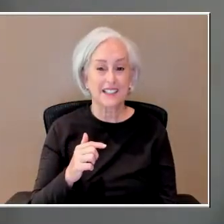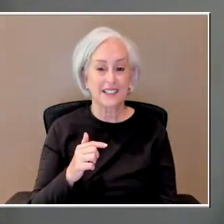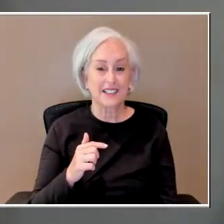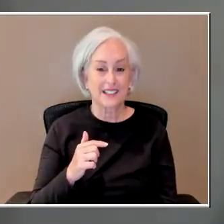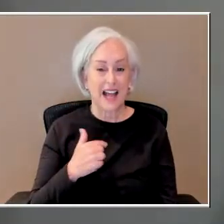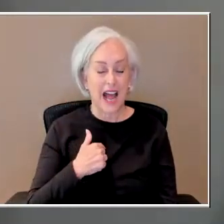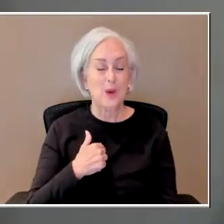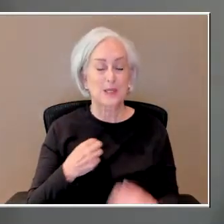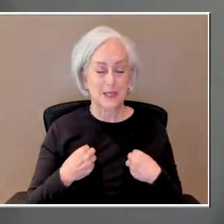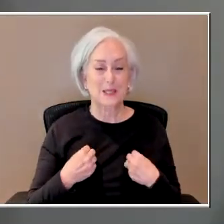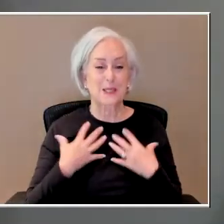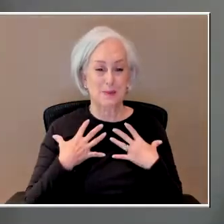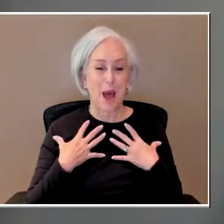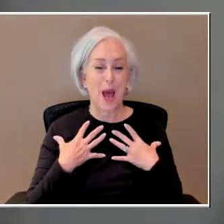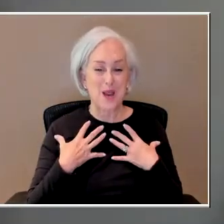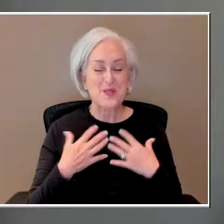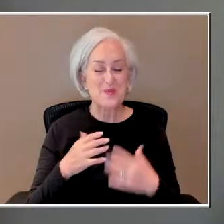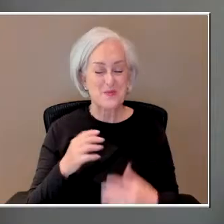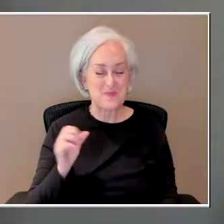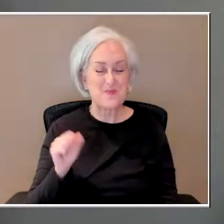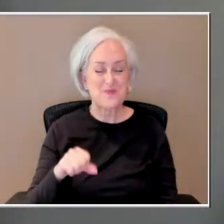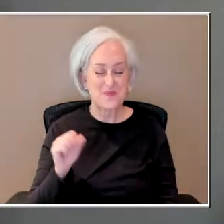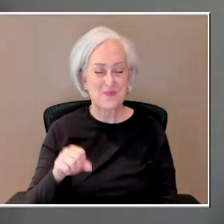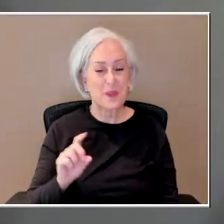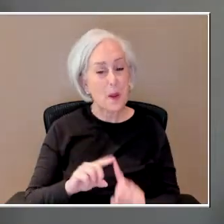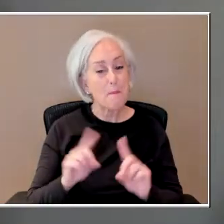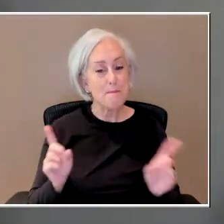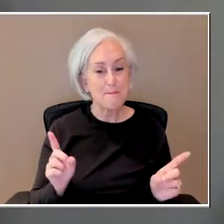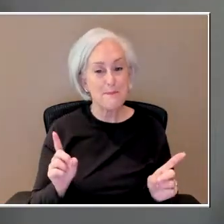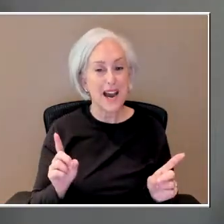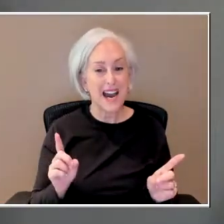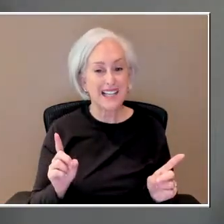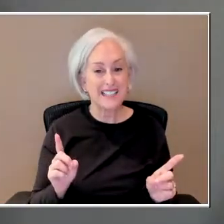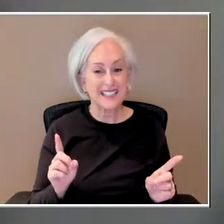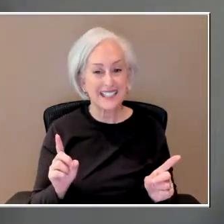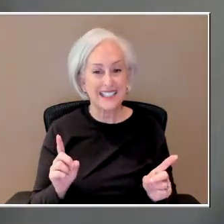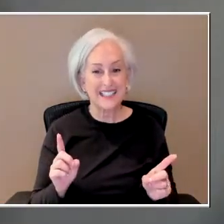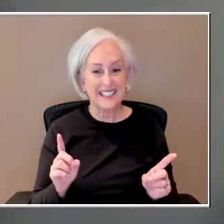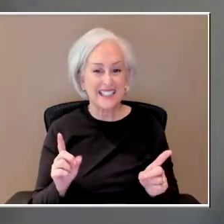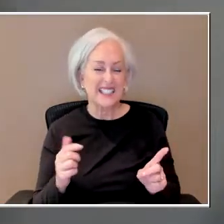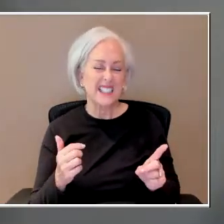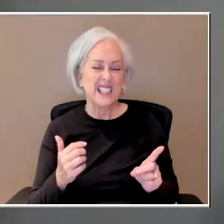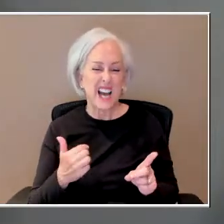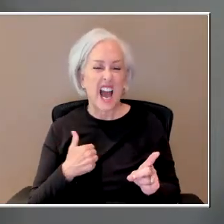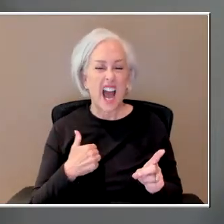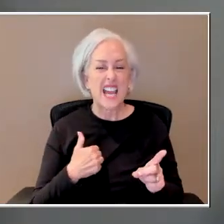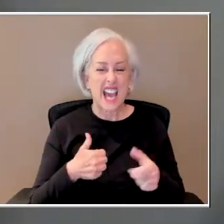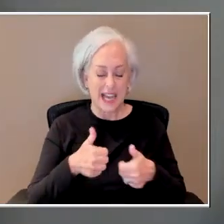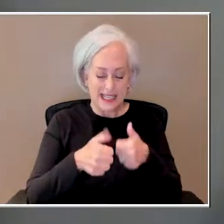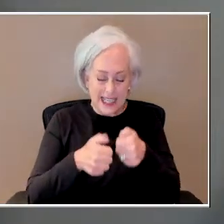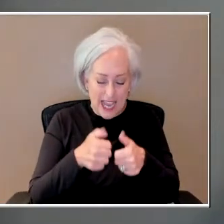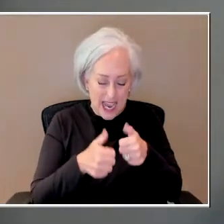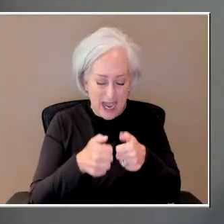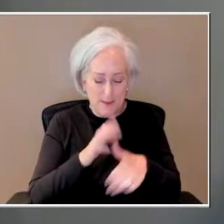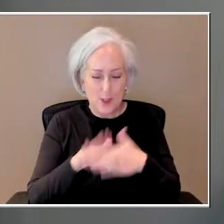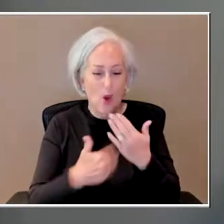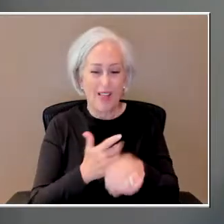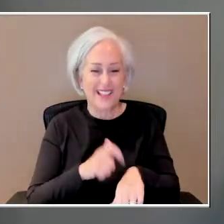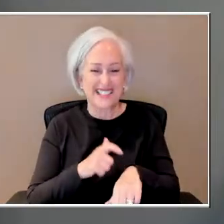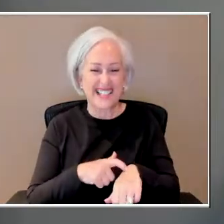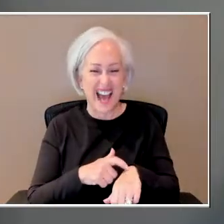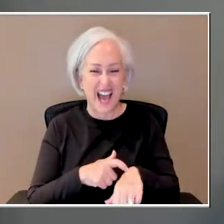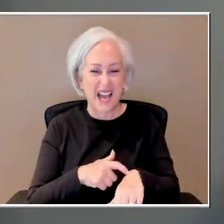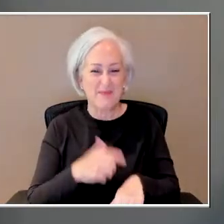inspired. But I was playing on my games all the time.